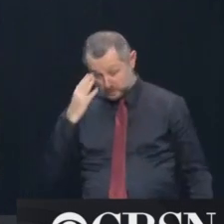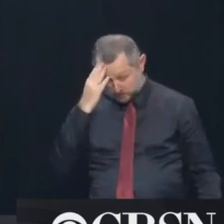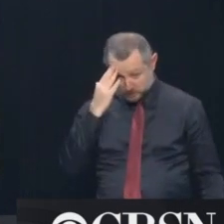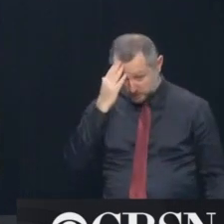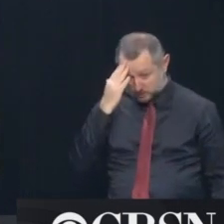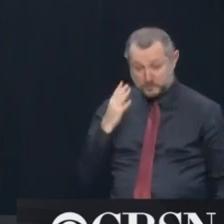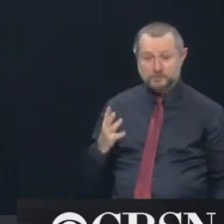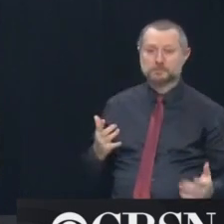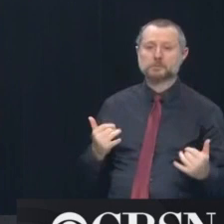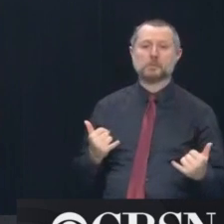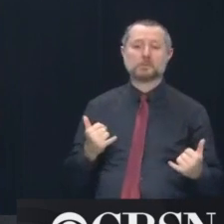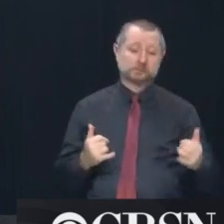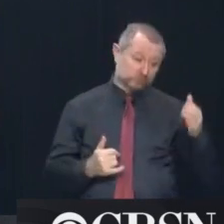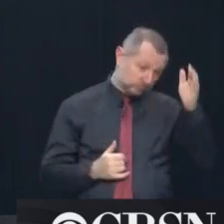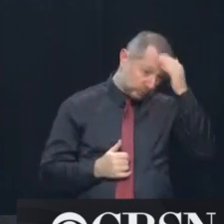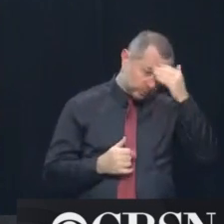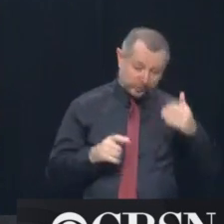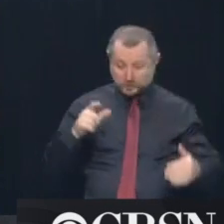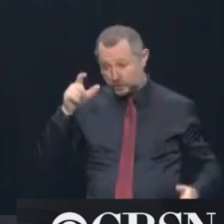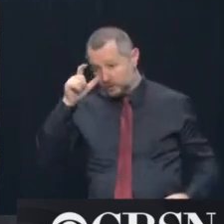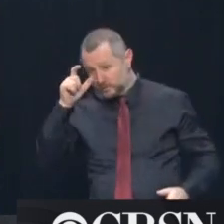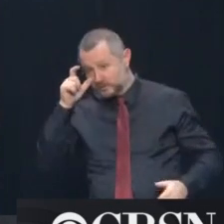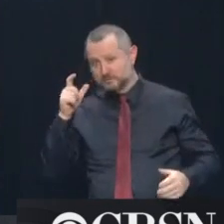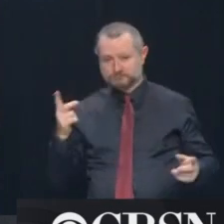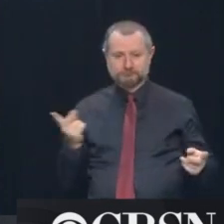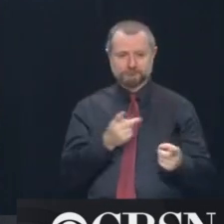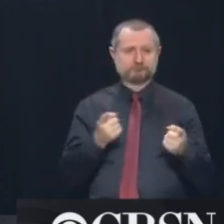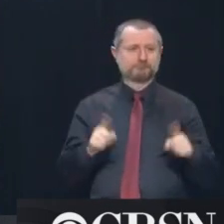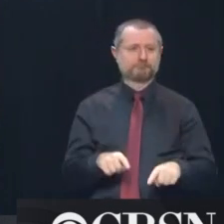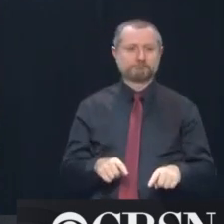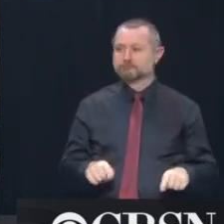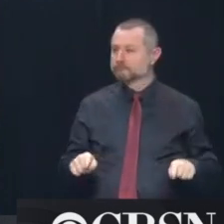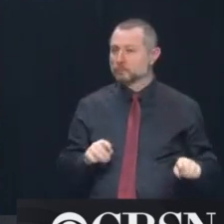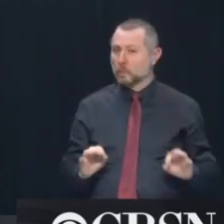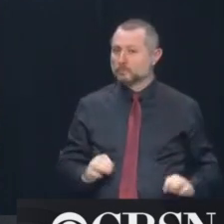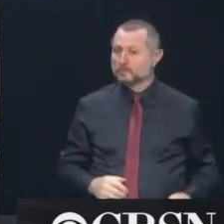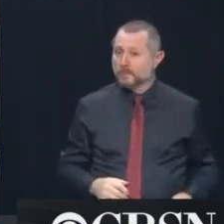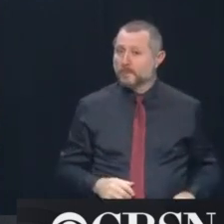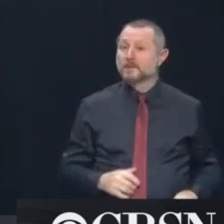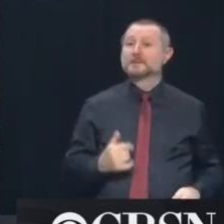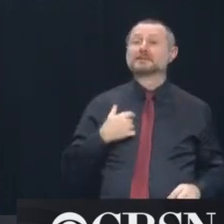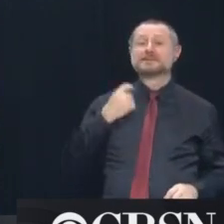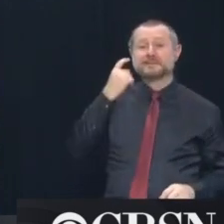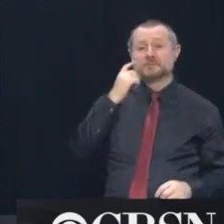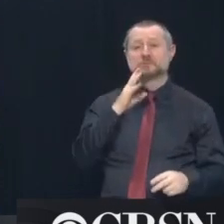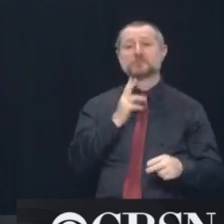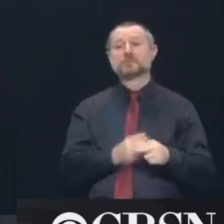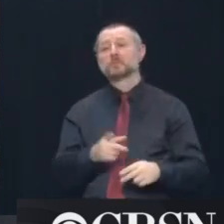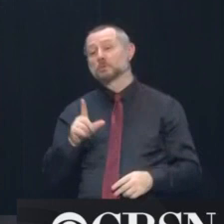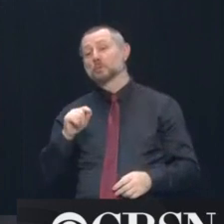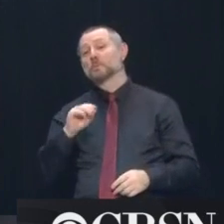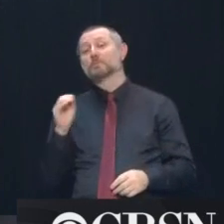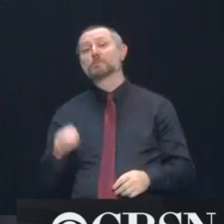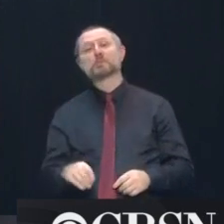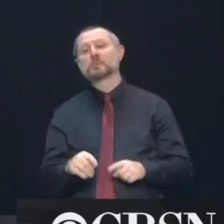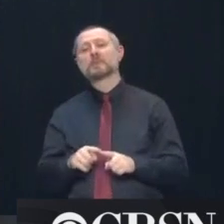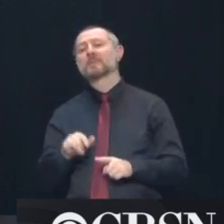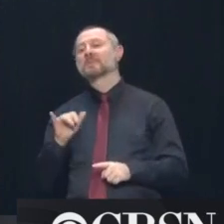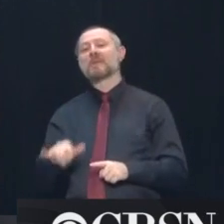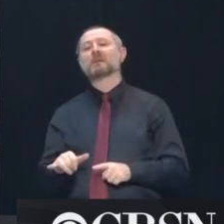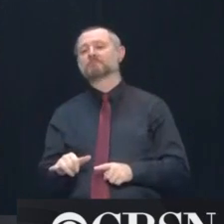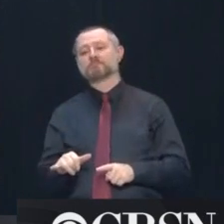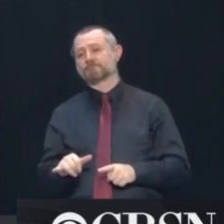thing. So maybe you should listen to it. The 20% is just a pure projection.